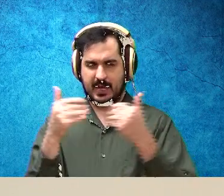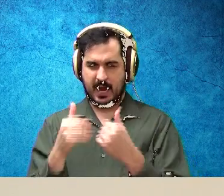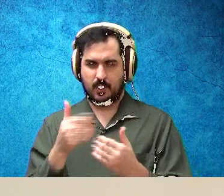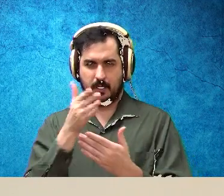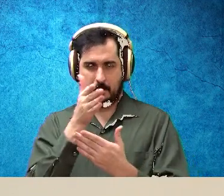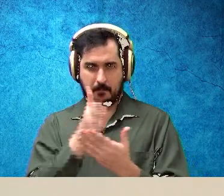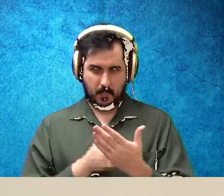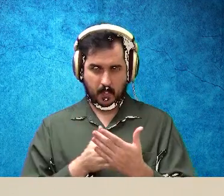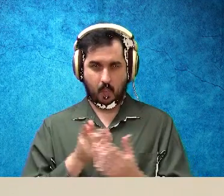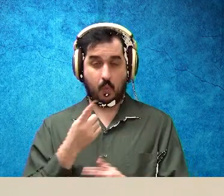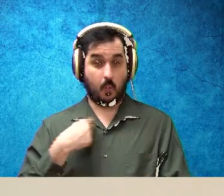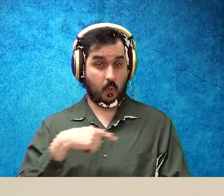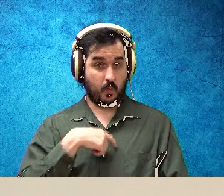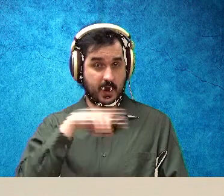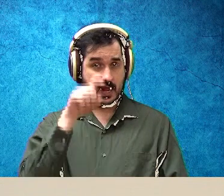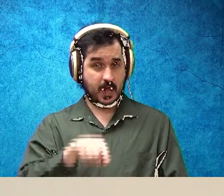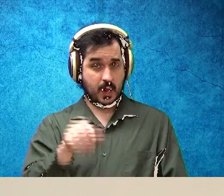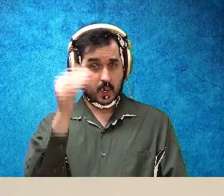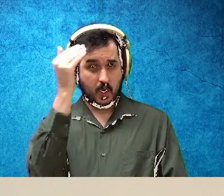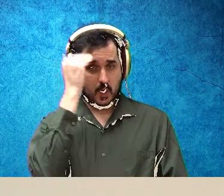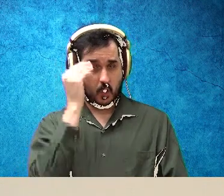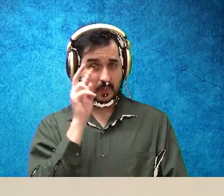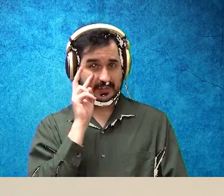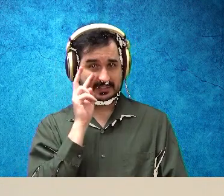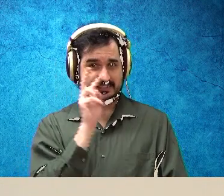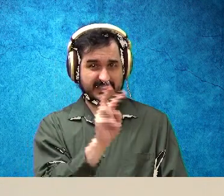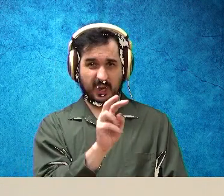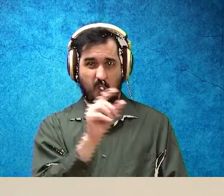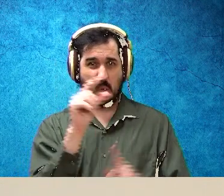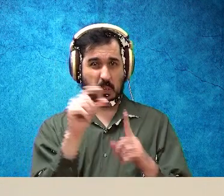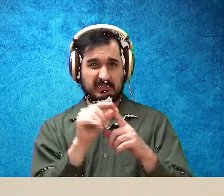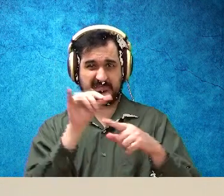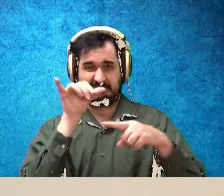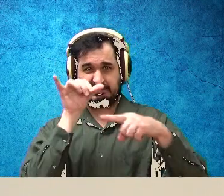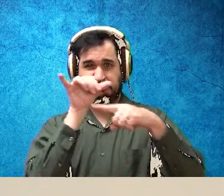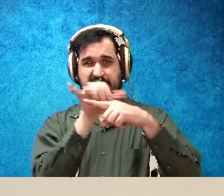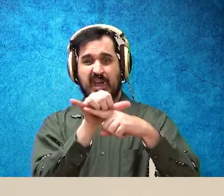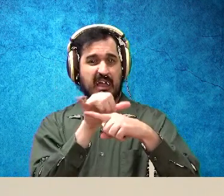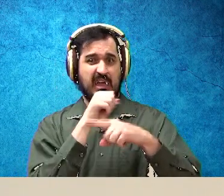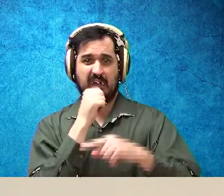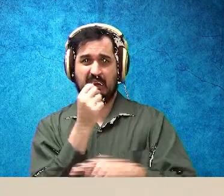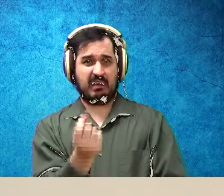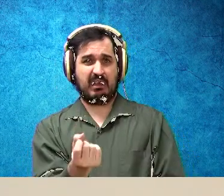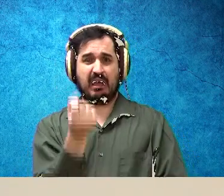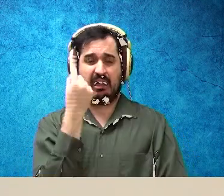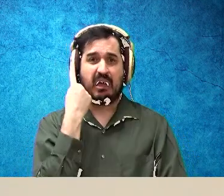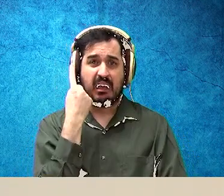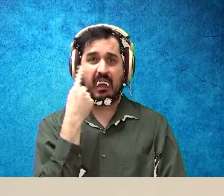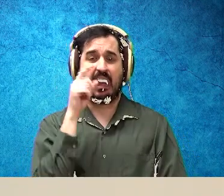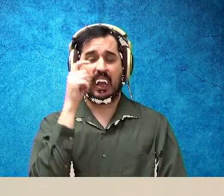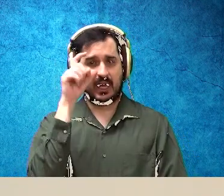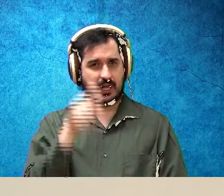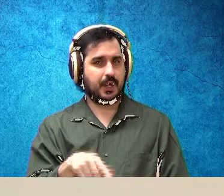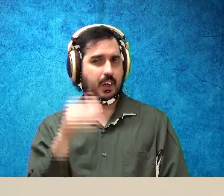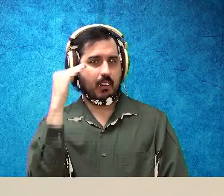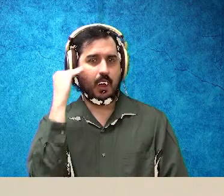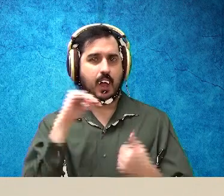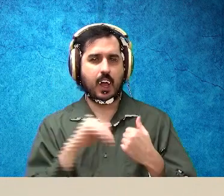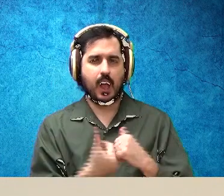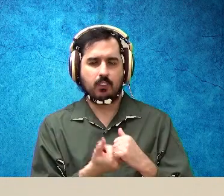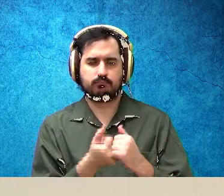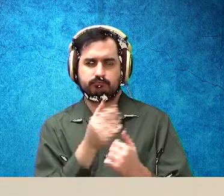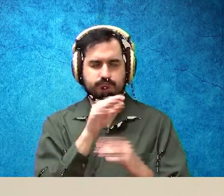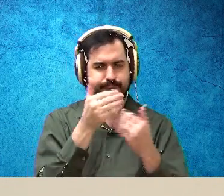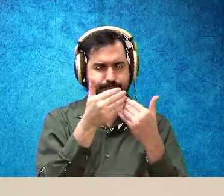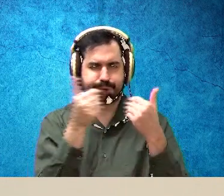know, we need to know that when we see something out in real life, a word that we don't understand, we need to know how to tackle that word so that